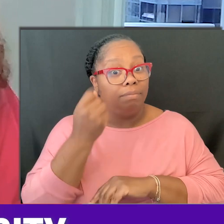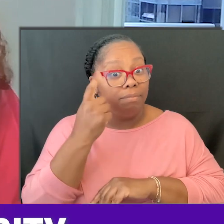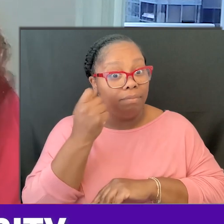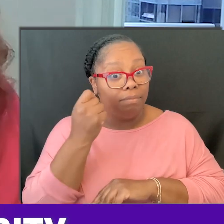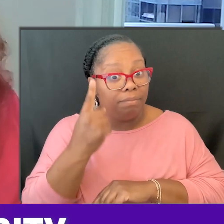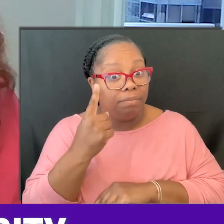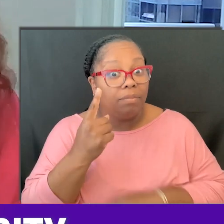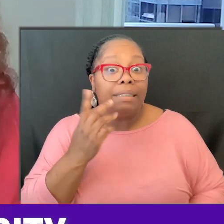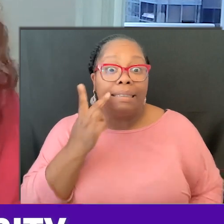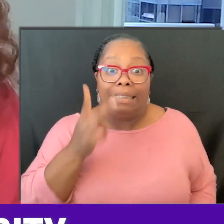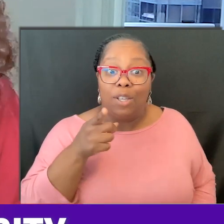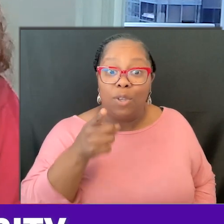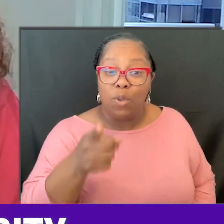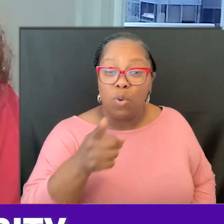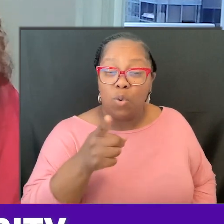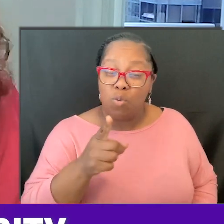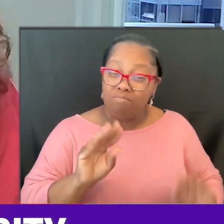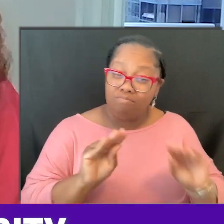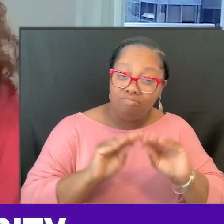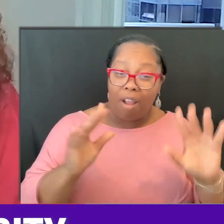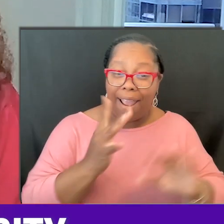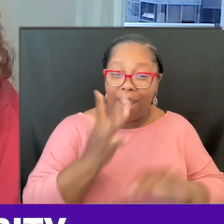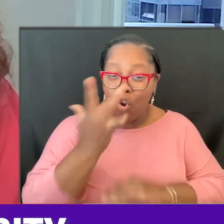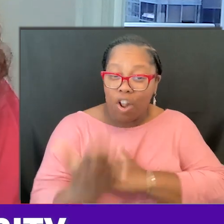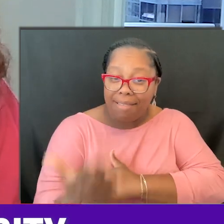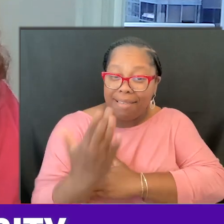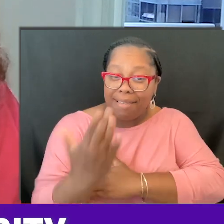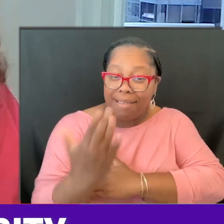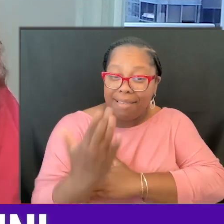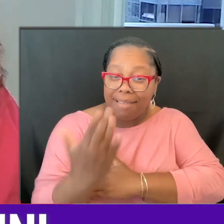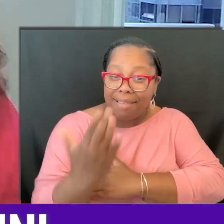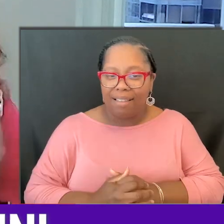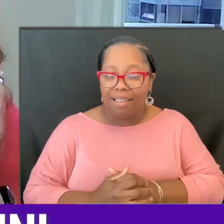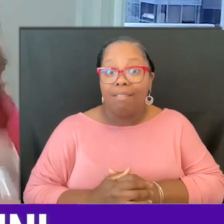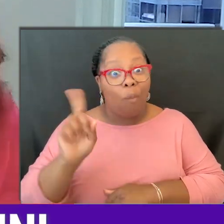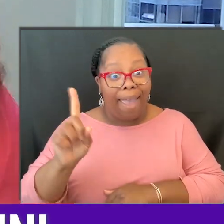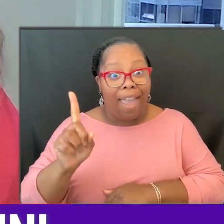6:30 tomorrow morning on the picket lines,